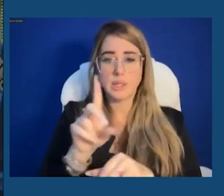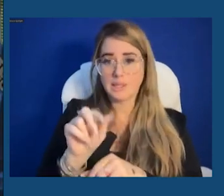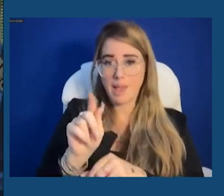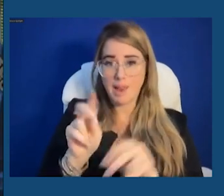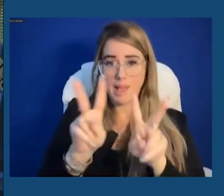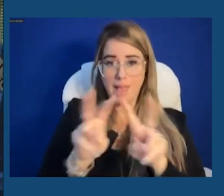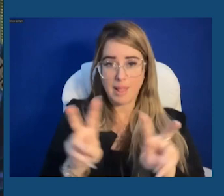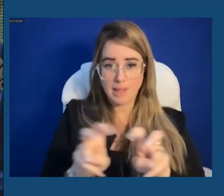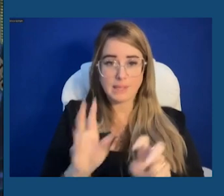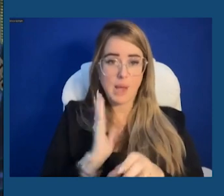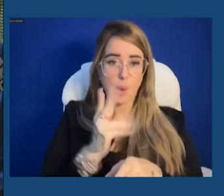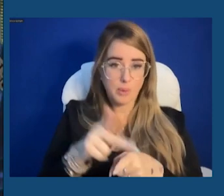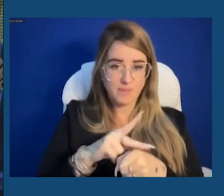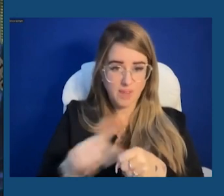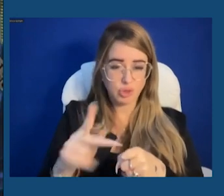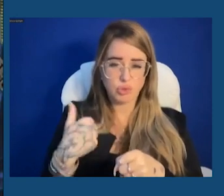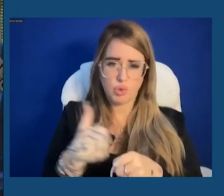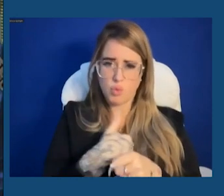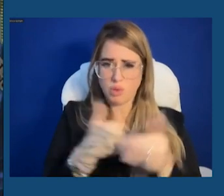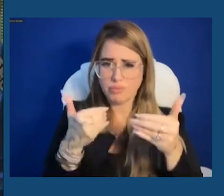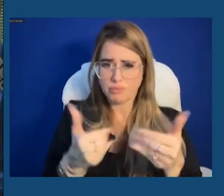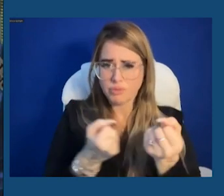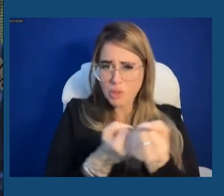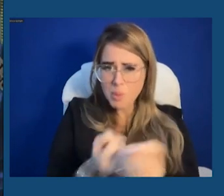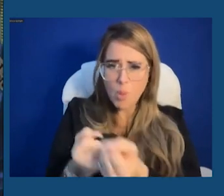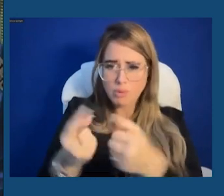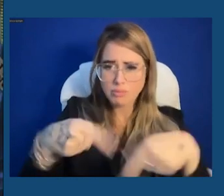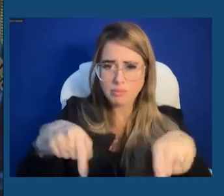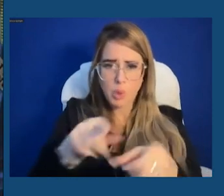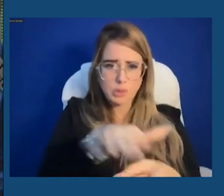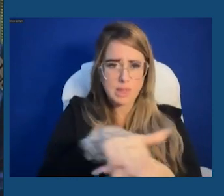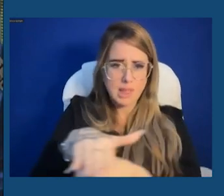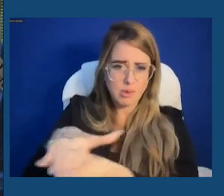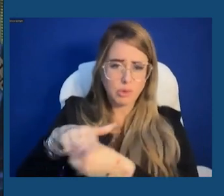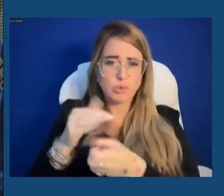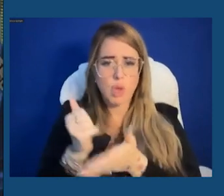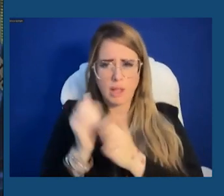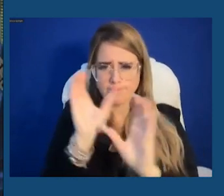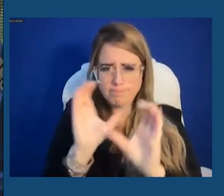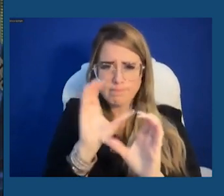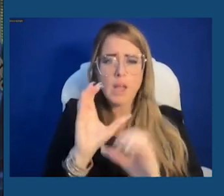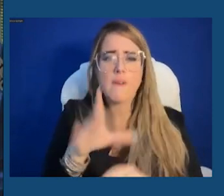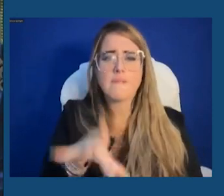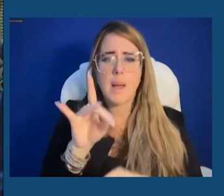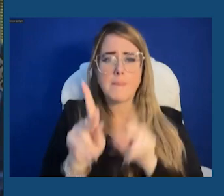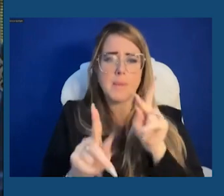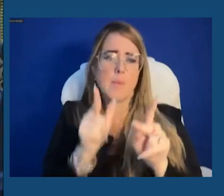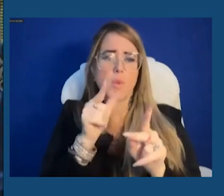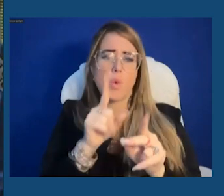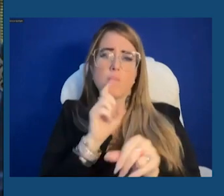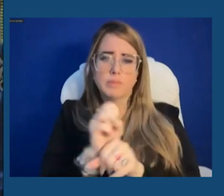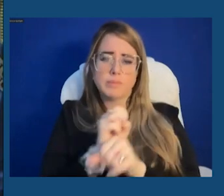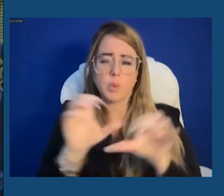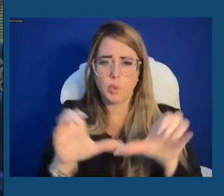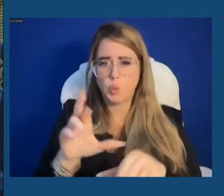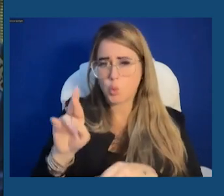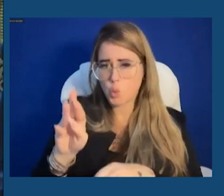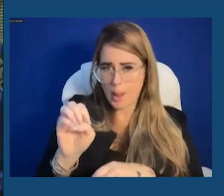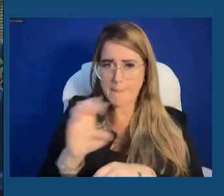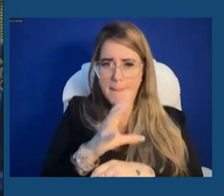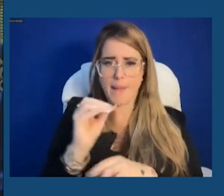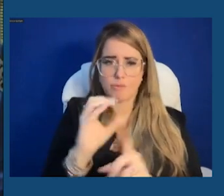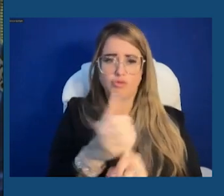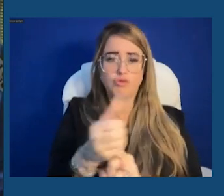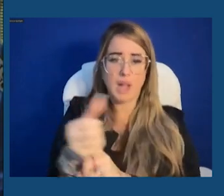the criminals, find them, and arrest them. And I just, again, this morning, this is our 11th crime analysis center, and we have over